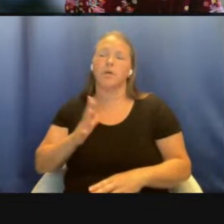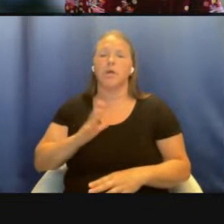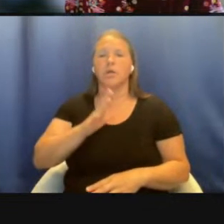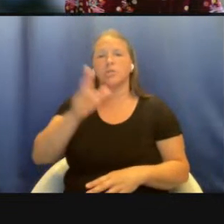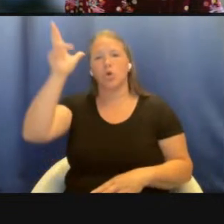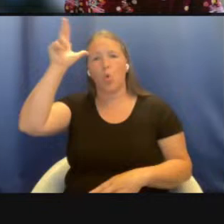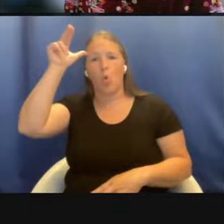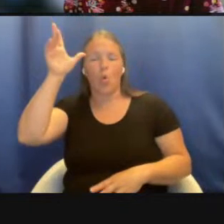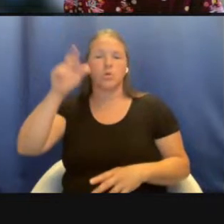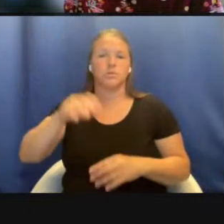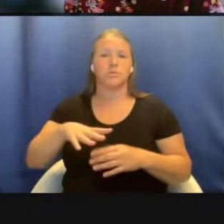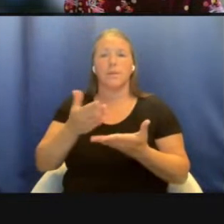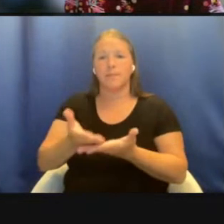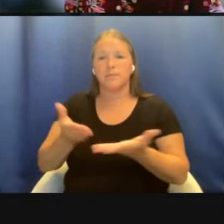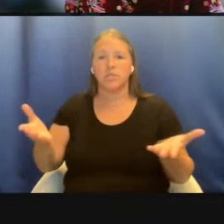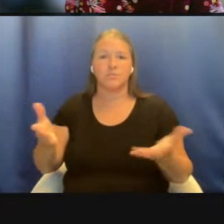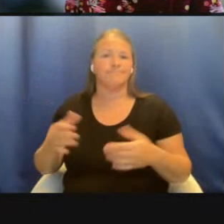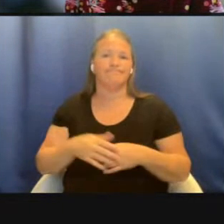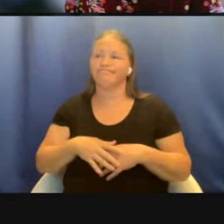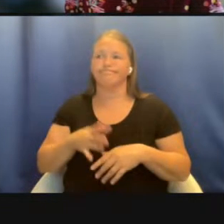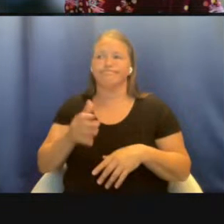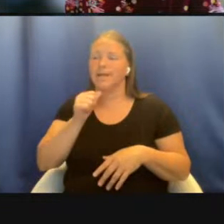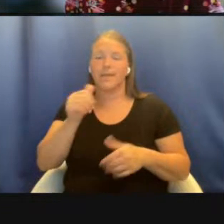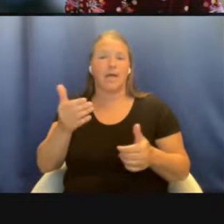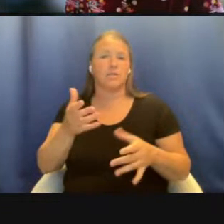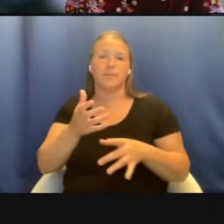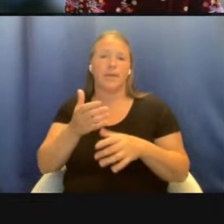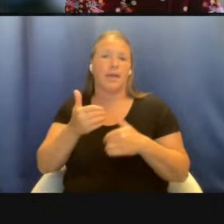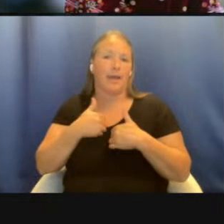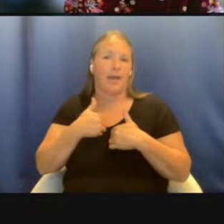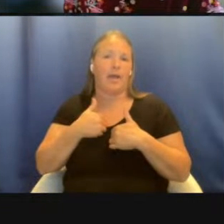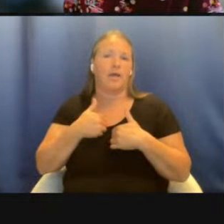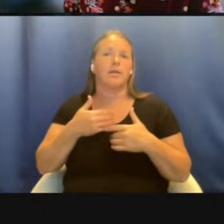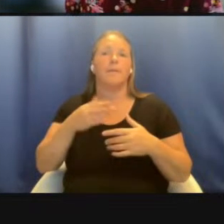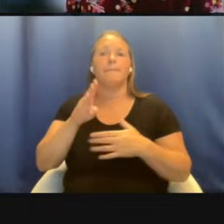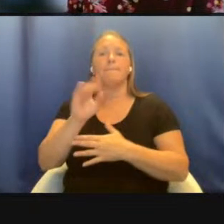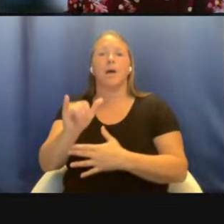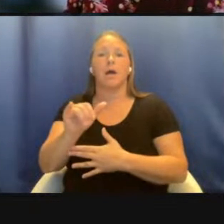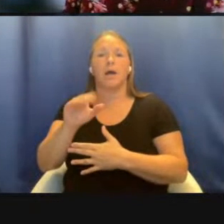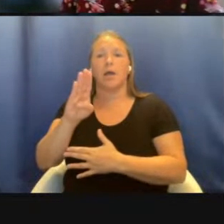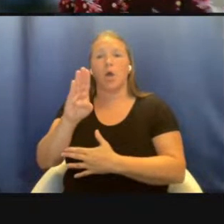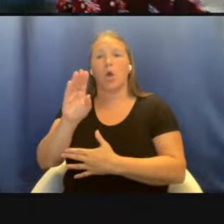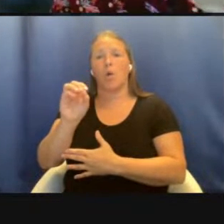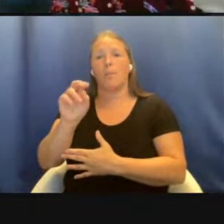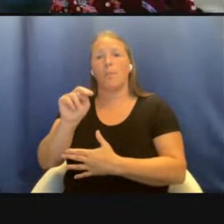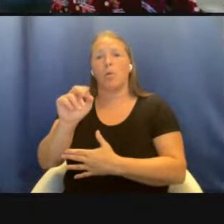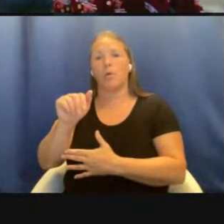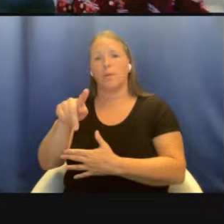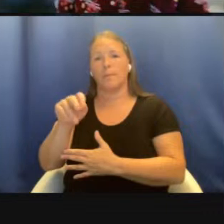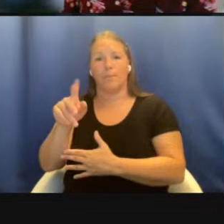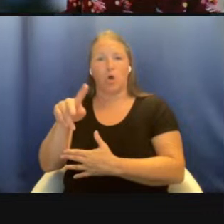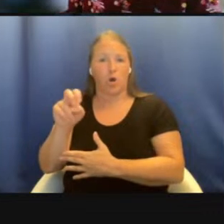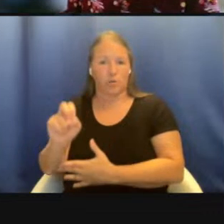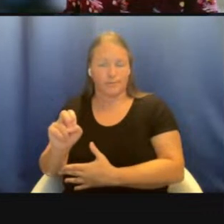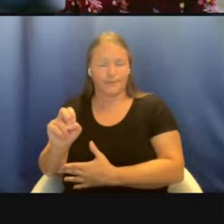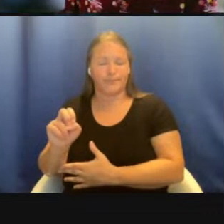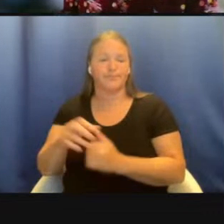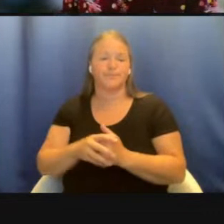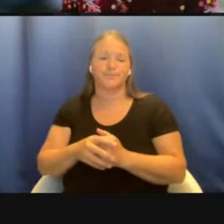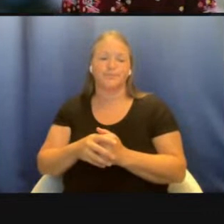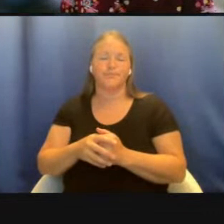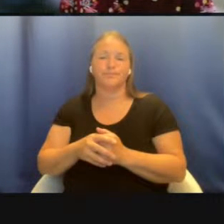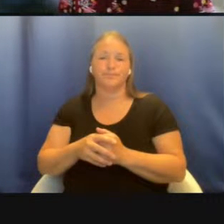the Bonapartes, despite the fact that they adored having him with them in Rome. In 1823, he goes